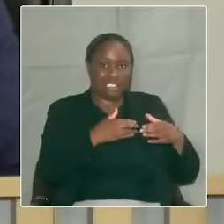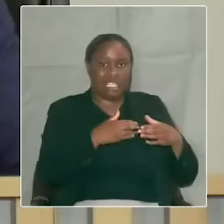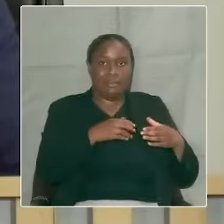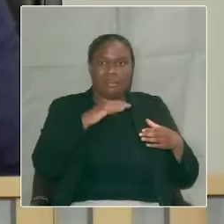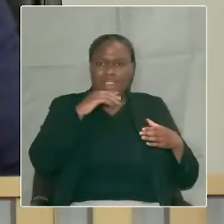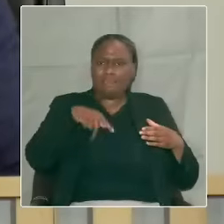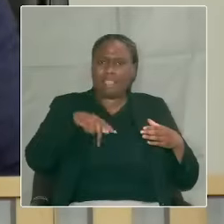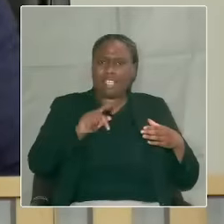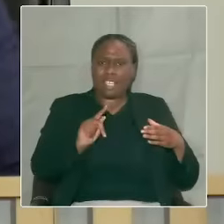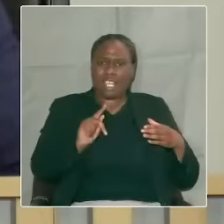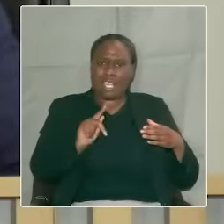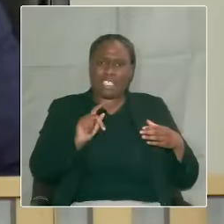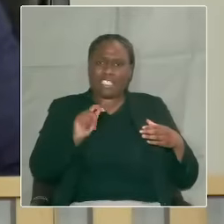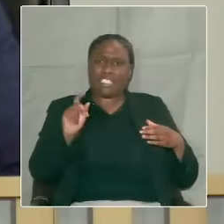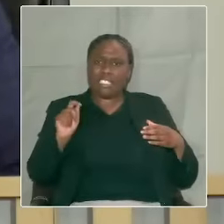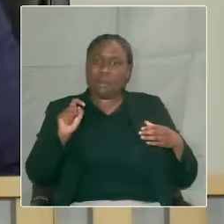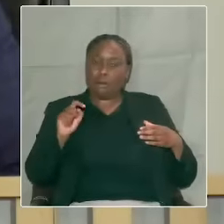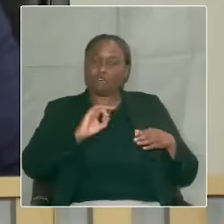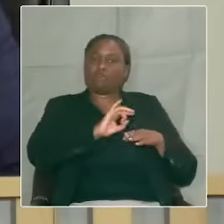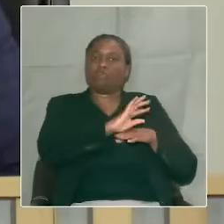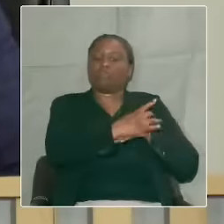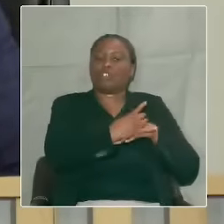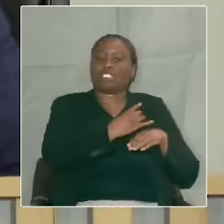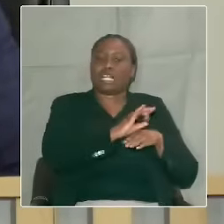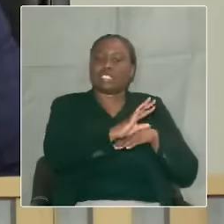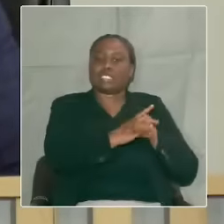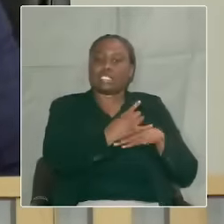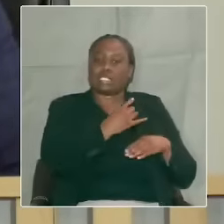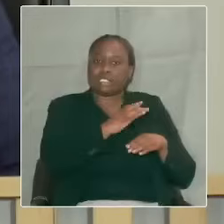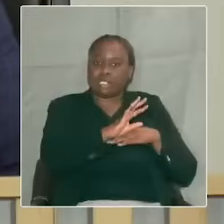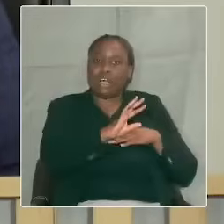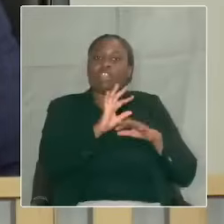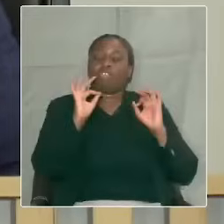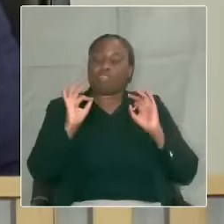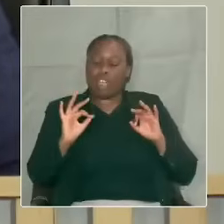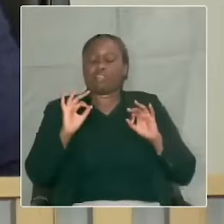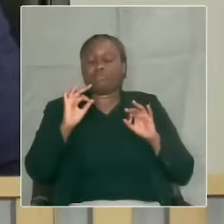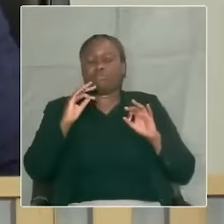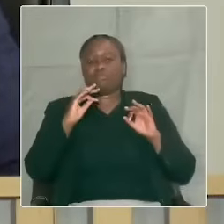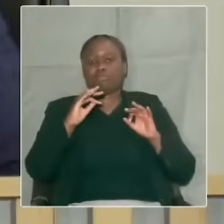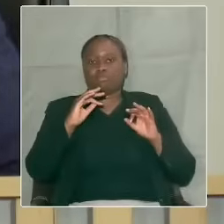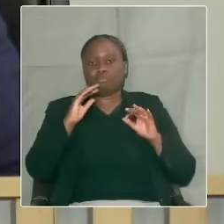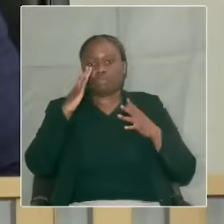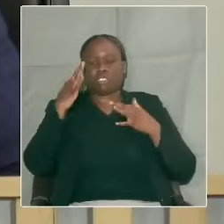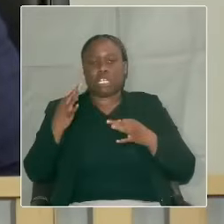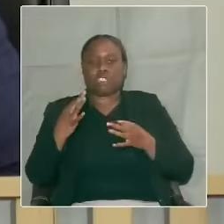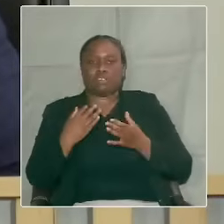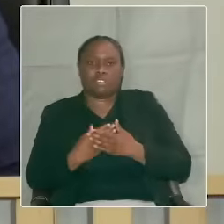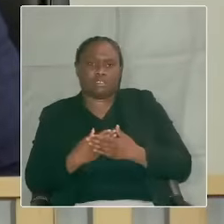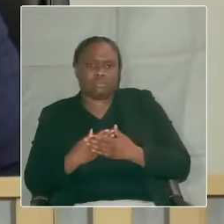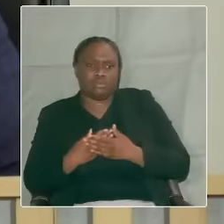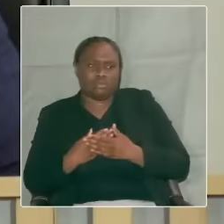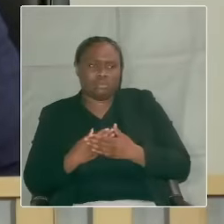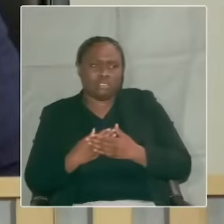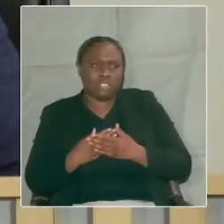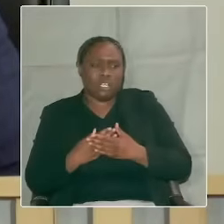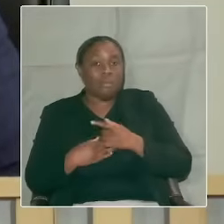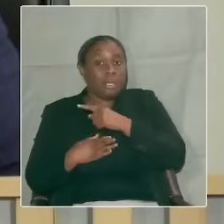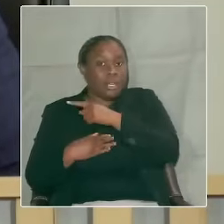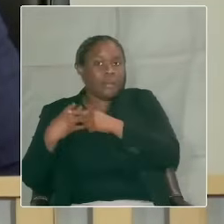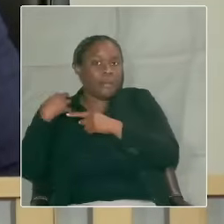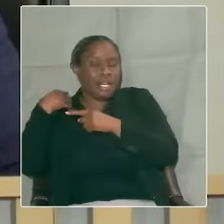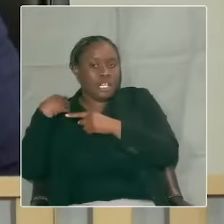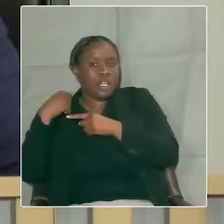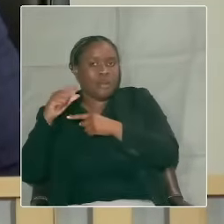PKTT. So in order for one to have had briefing of the PKTT, the minister would